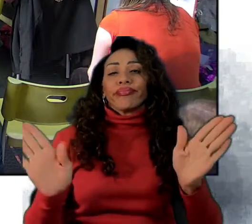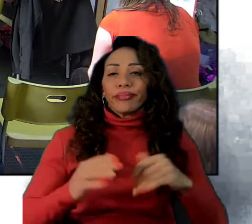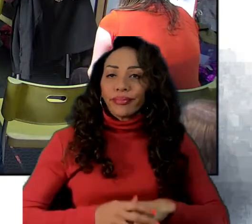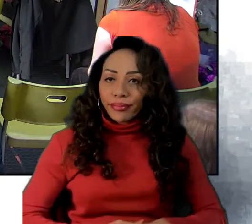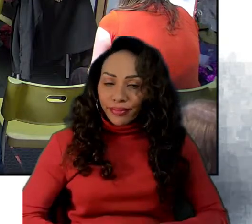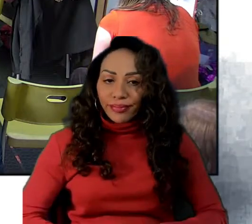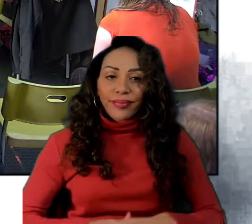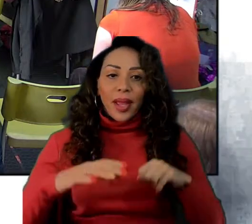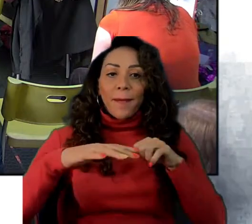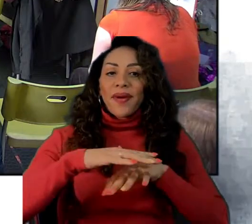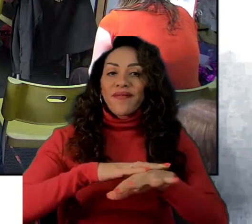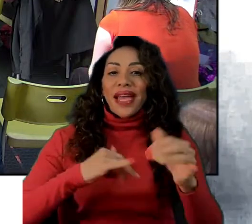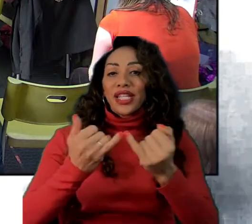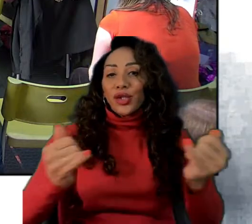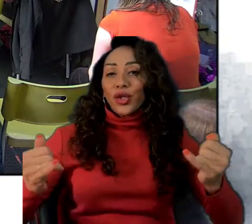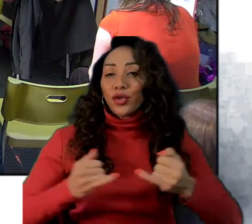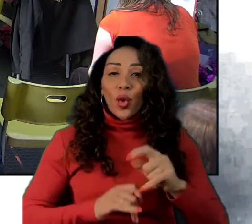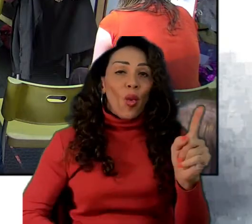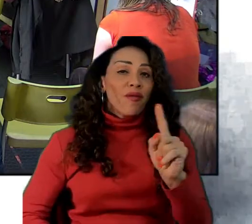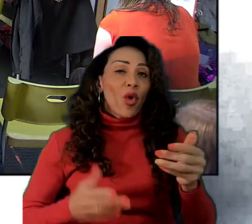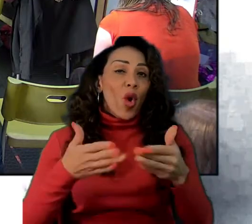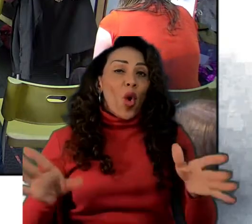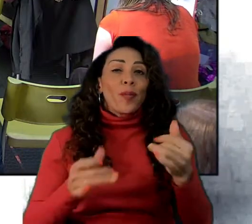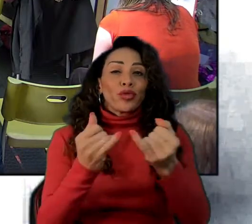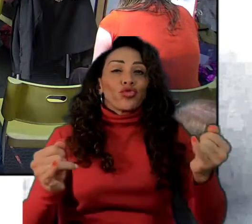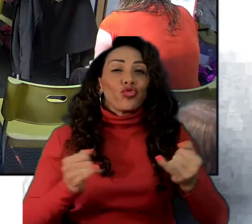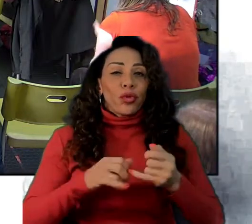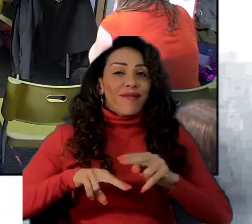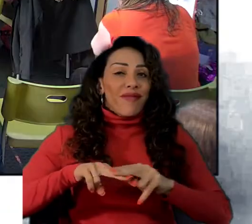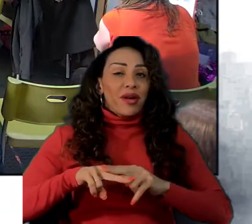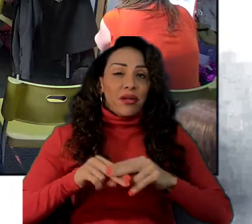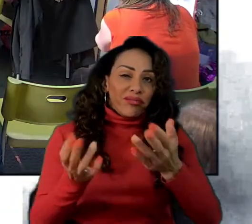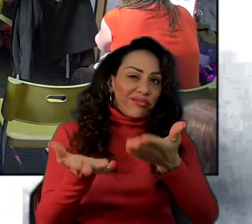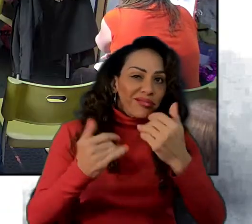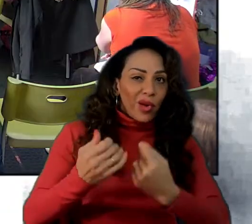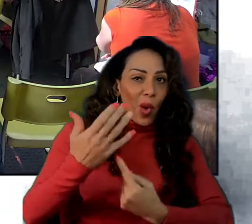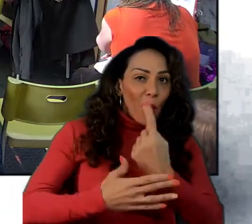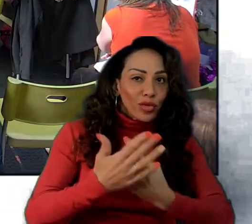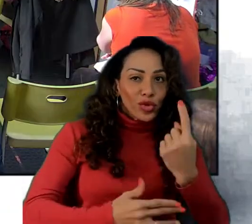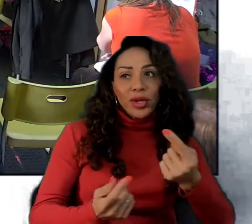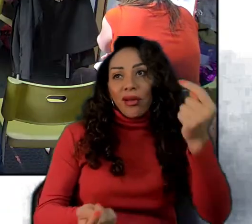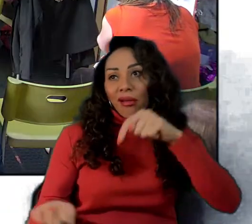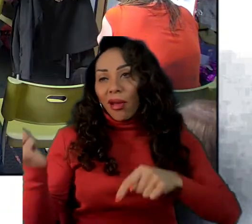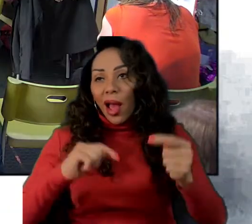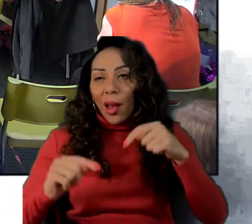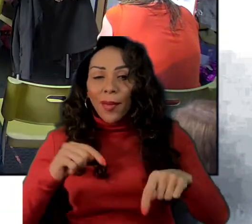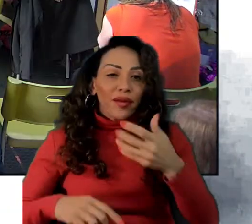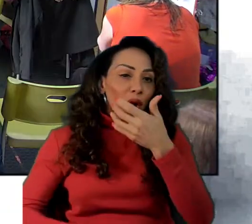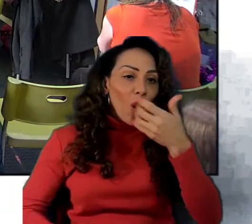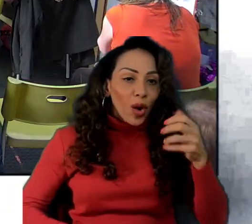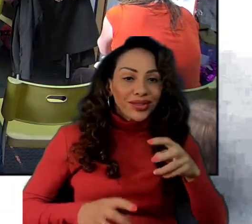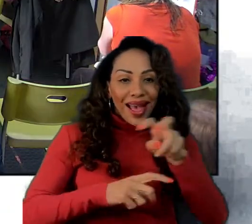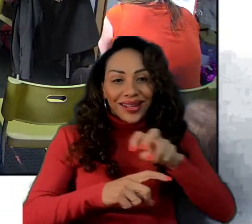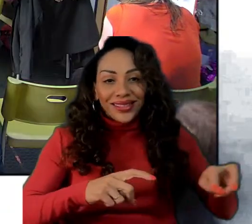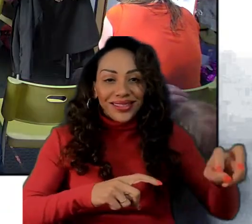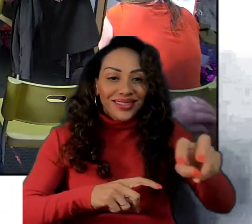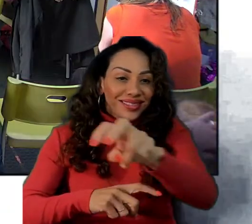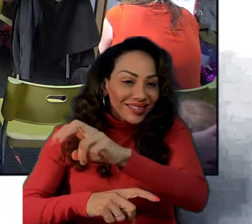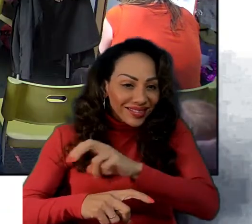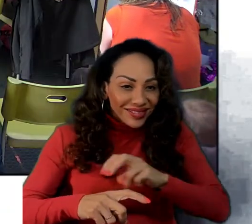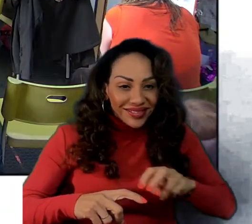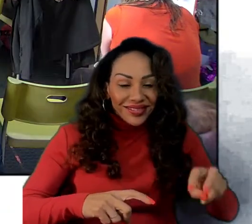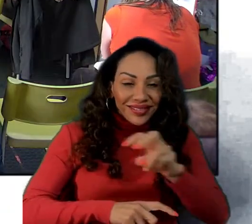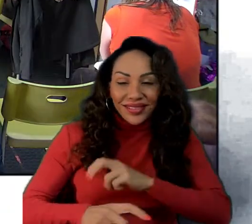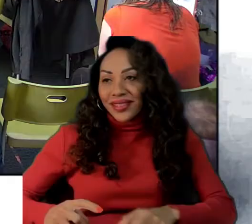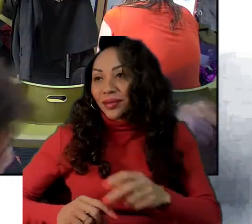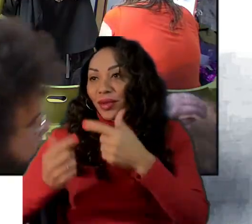Media Studio for Open Studio Friday, where we offer you the chance to spend some time in the space by hot desking alongside our residents and staff from 10 a.m. to